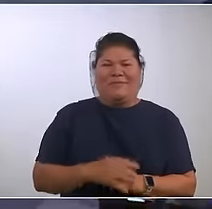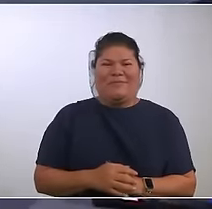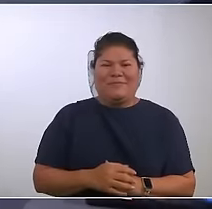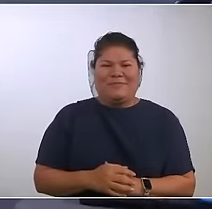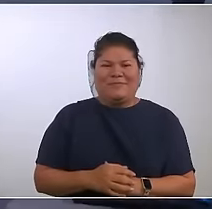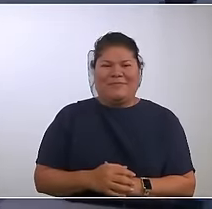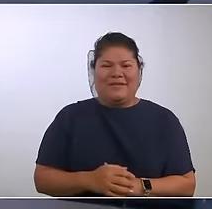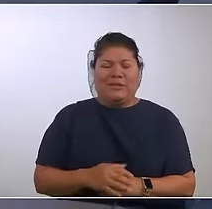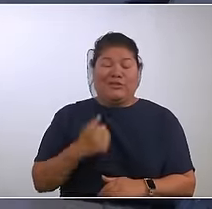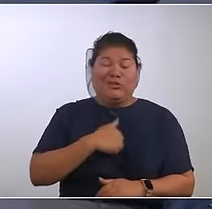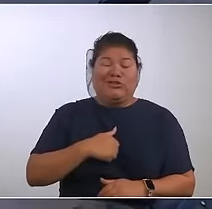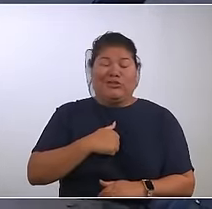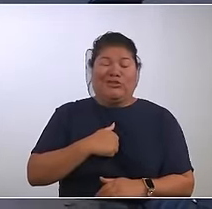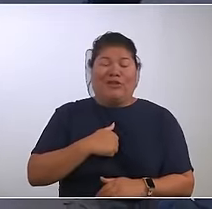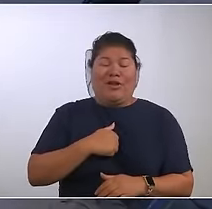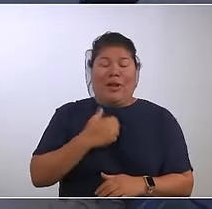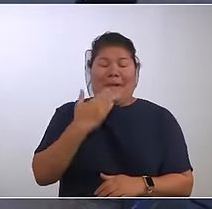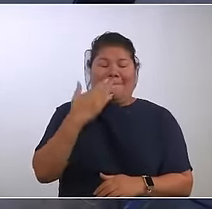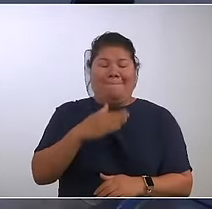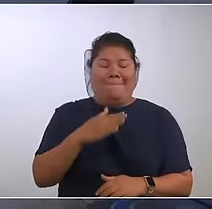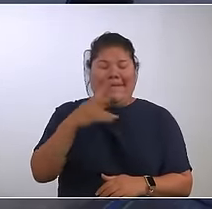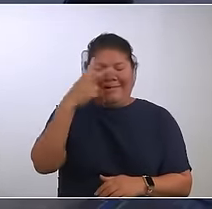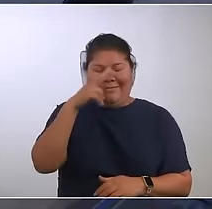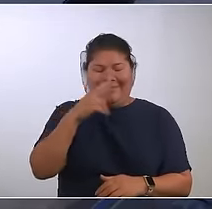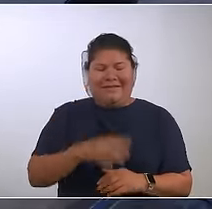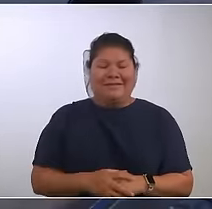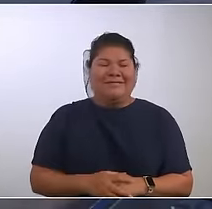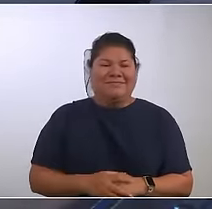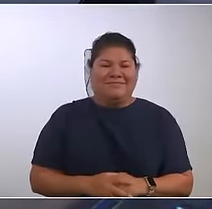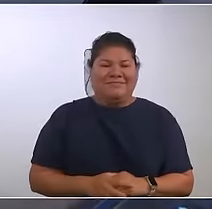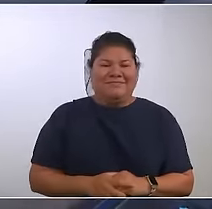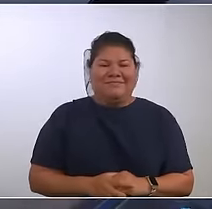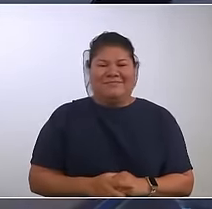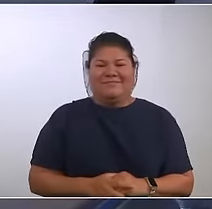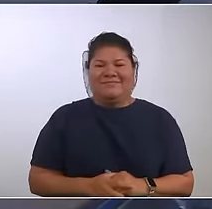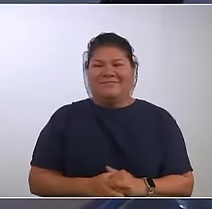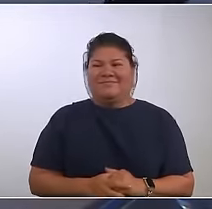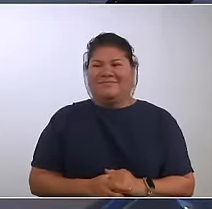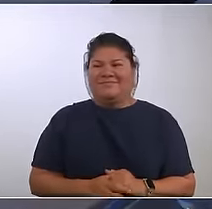1948. Soy Pocho, perdónenme, hermanos. I'm Pocho, forgive me.